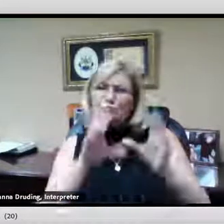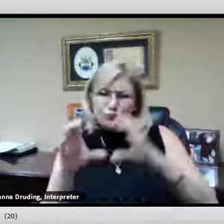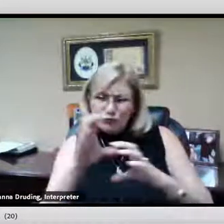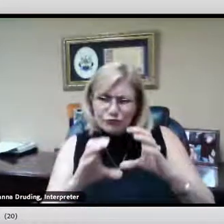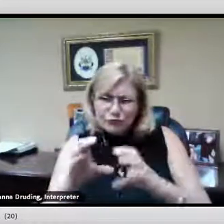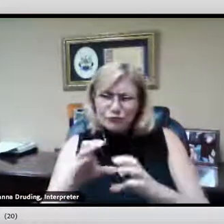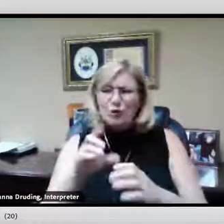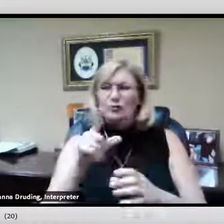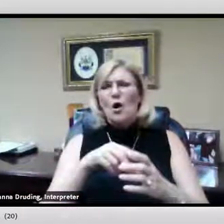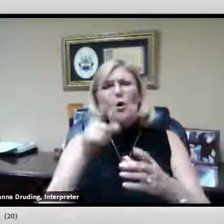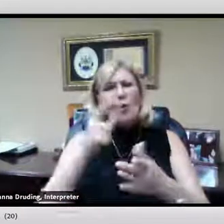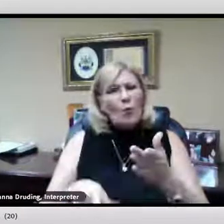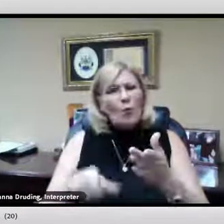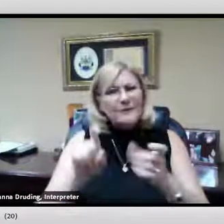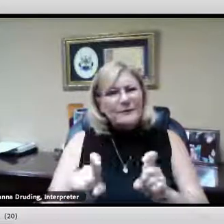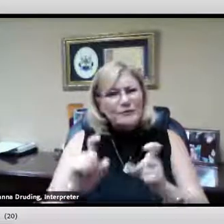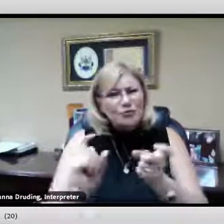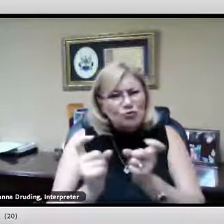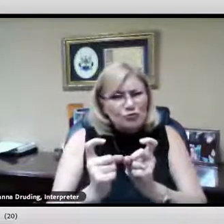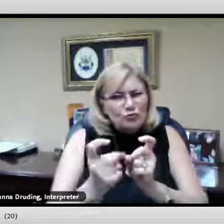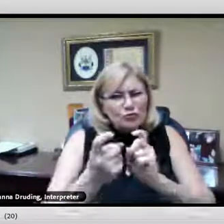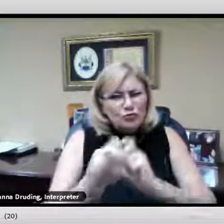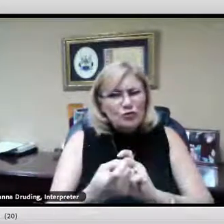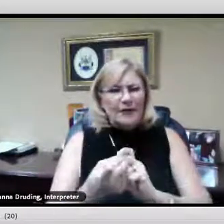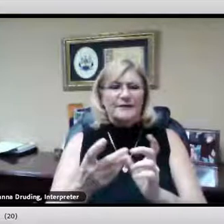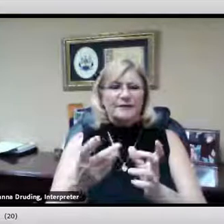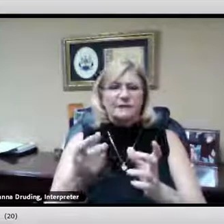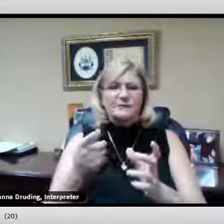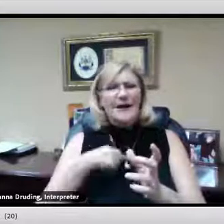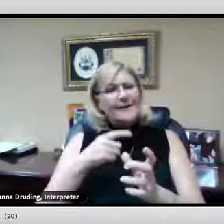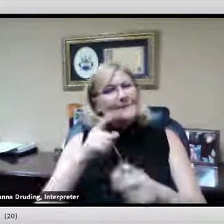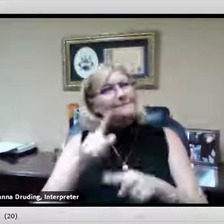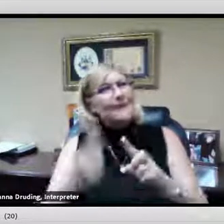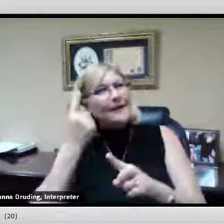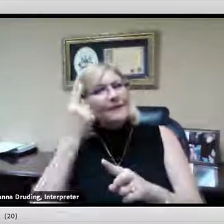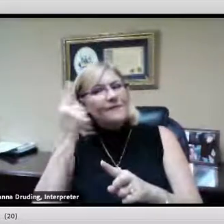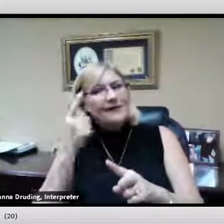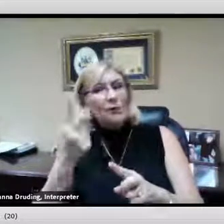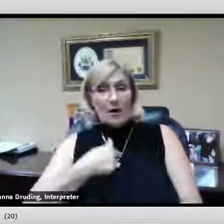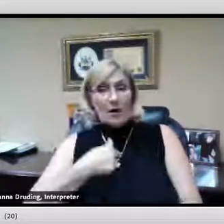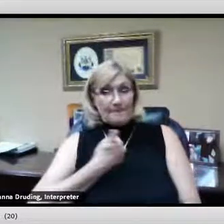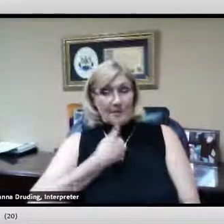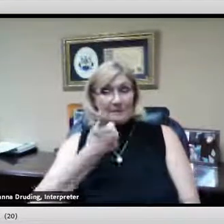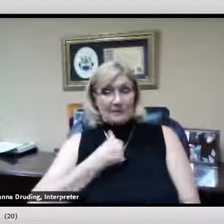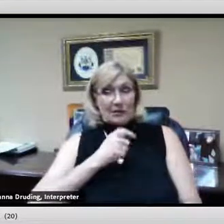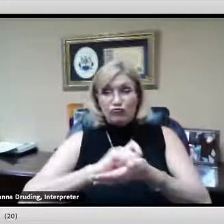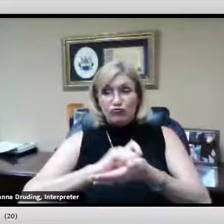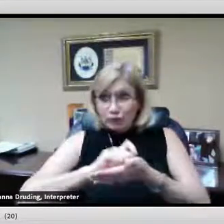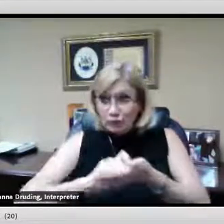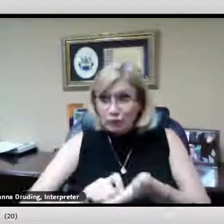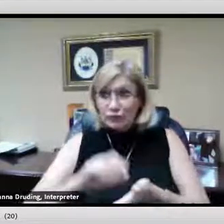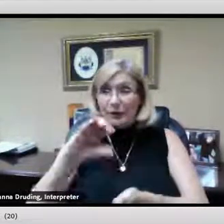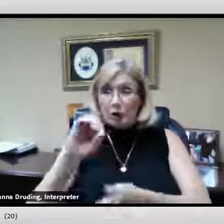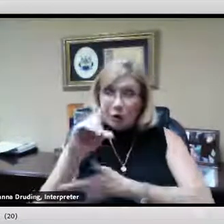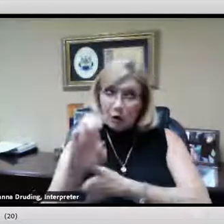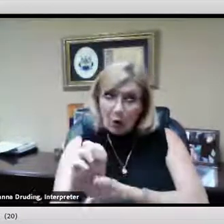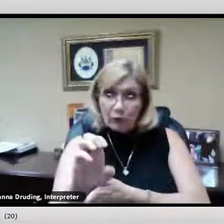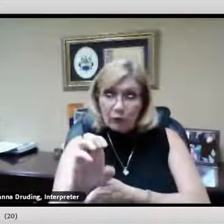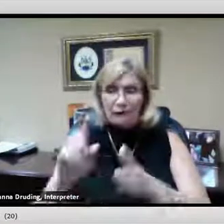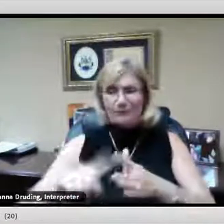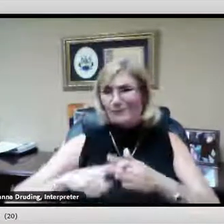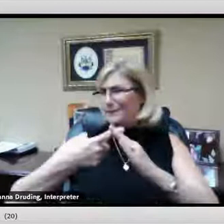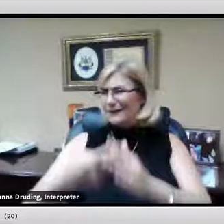I needed it to do. I can't think of any instance where I've written code myself, where I've written code from scratch.